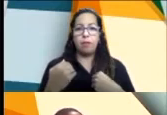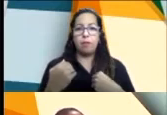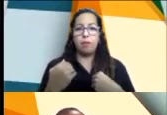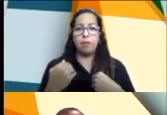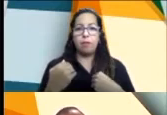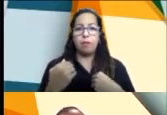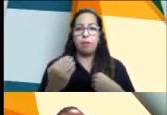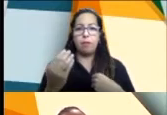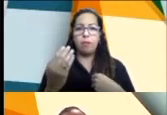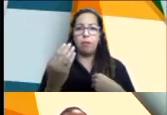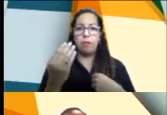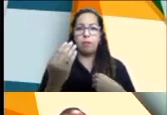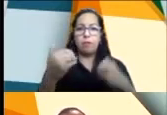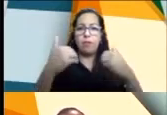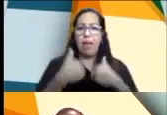resources that are going to be